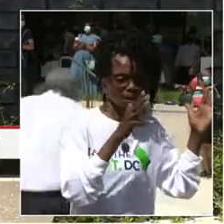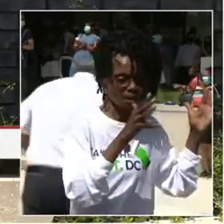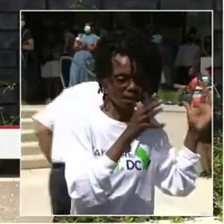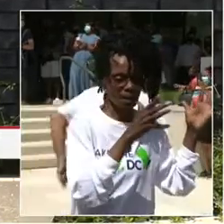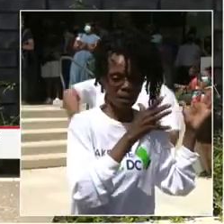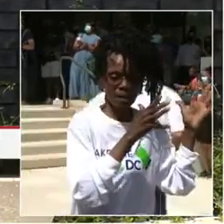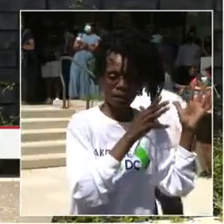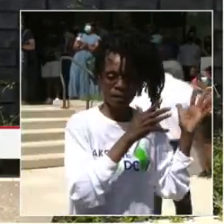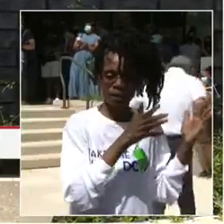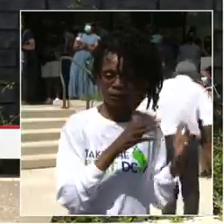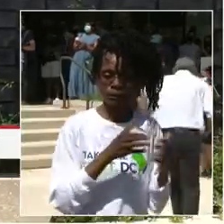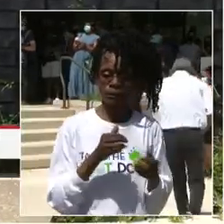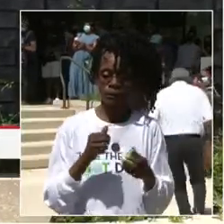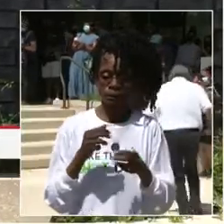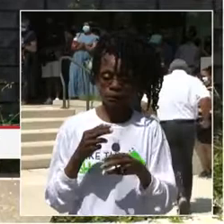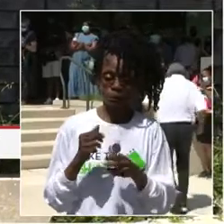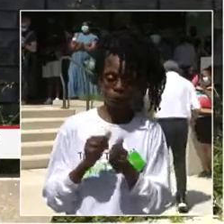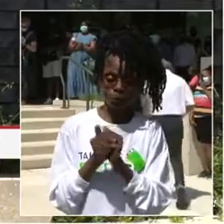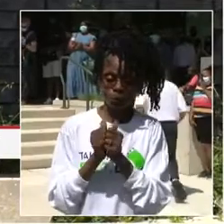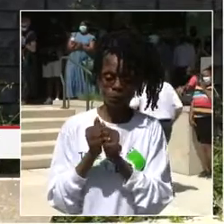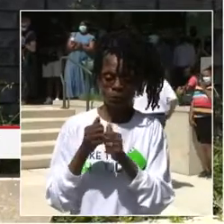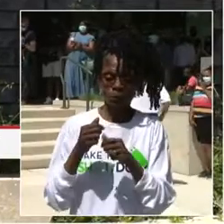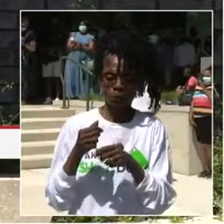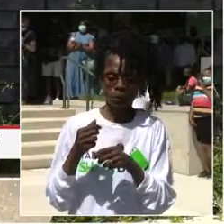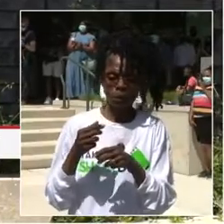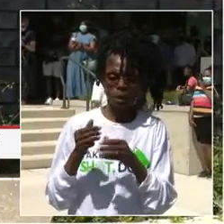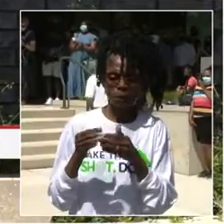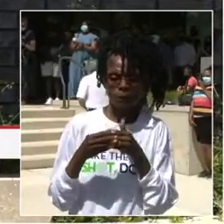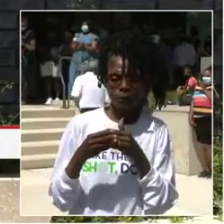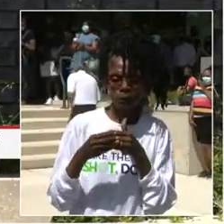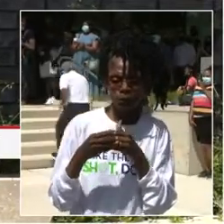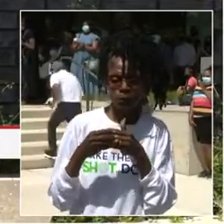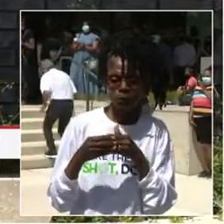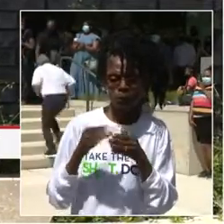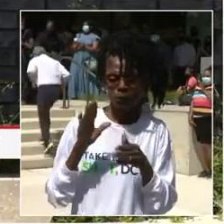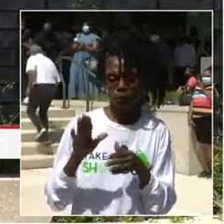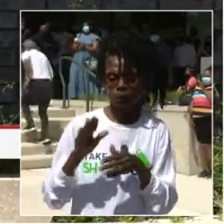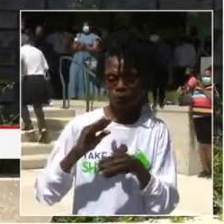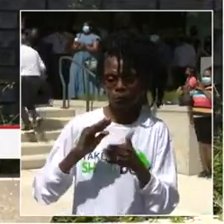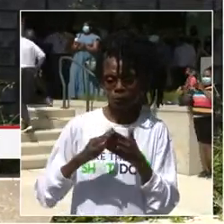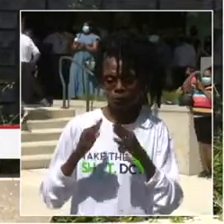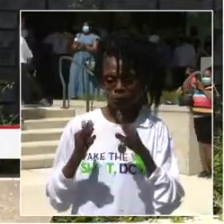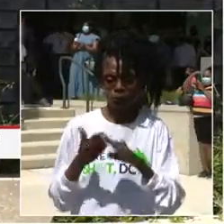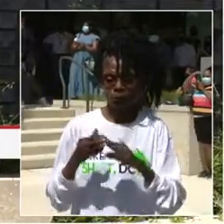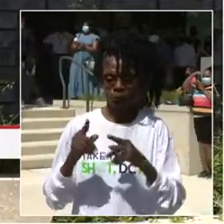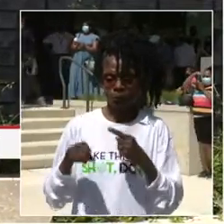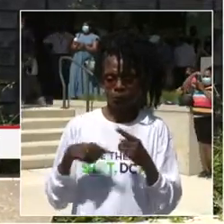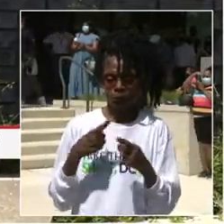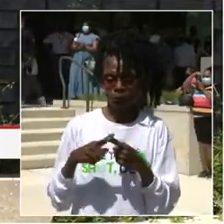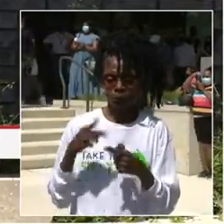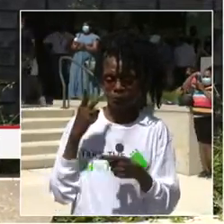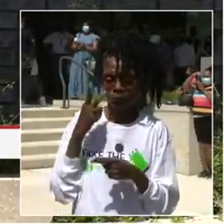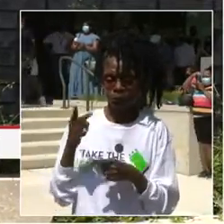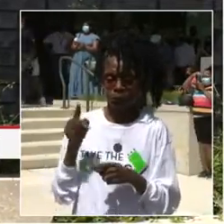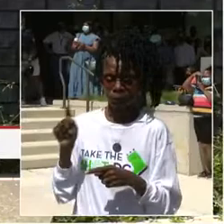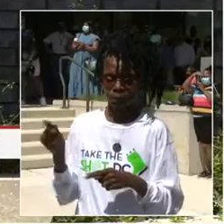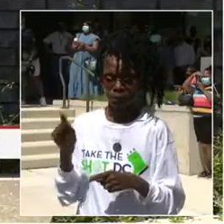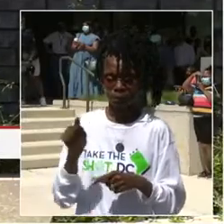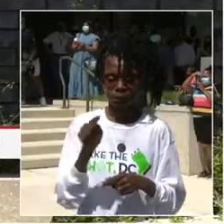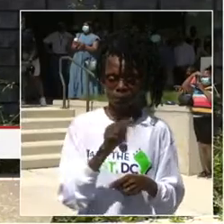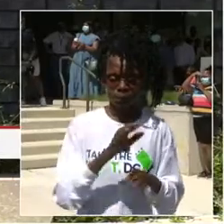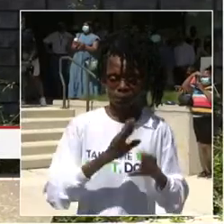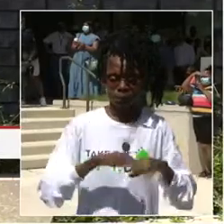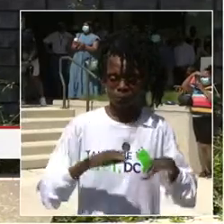participate in sports, and are leaders of their community. So when I see these children, and you know, they're